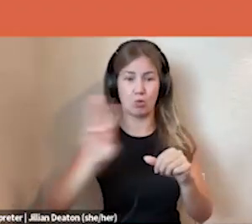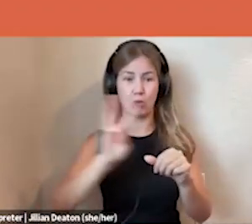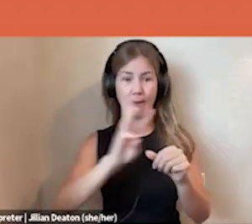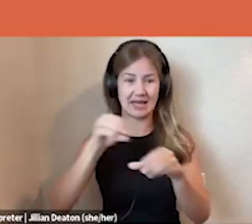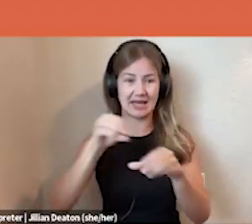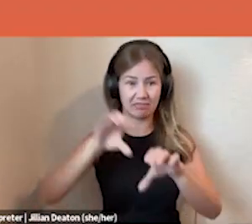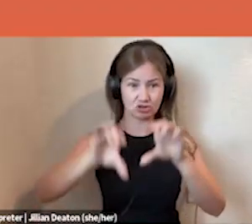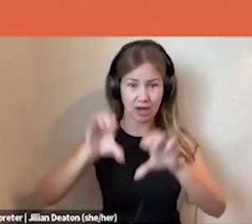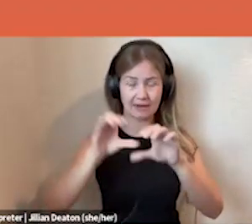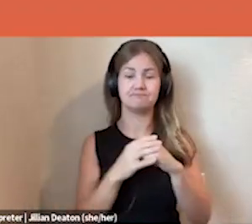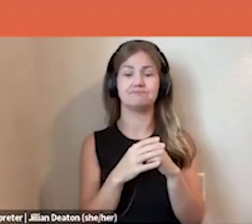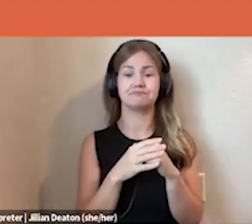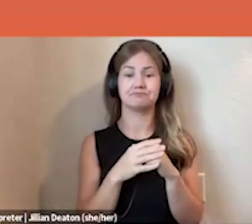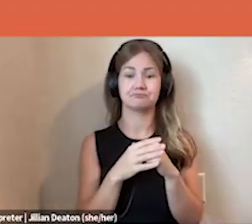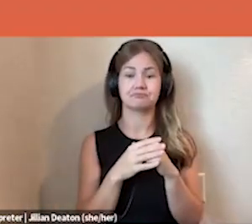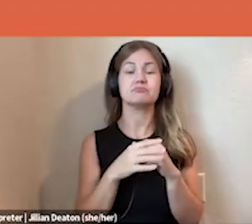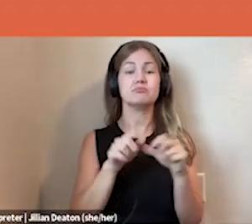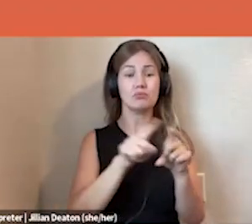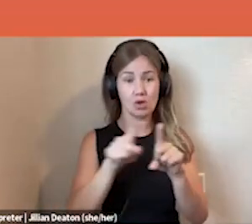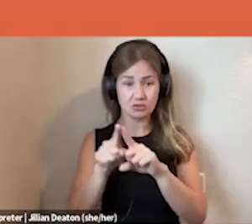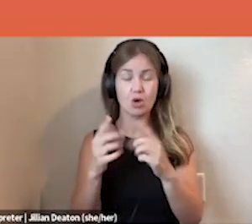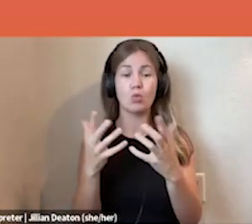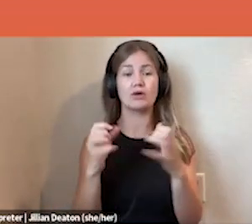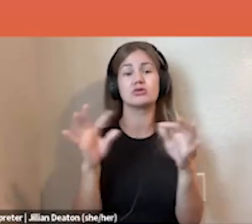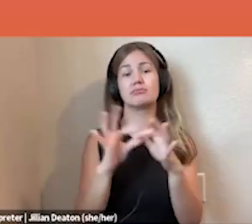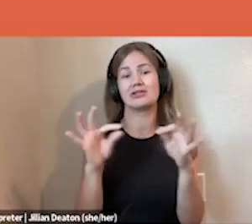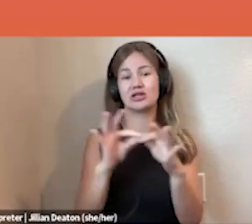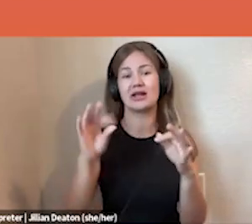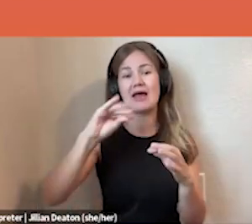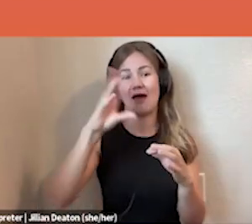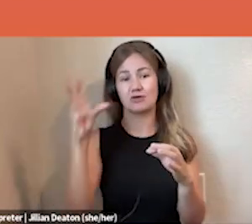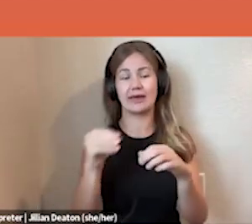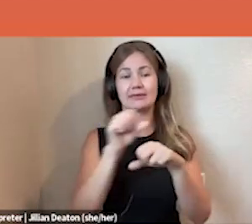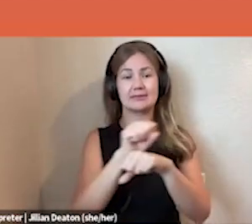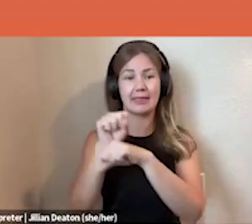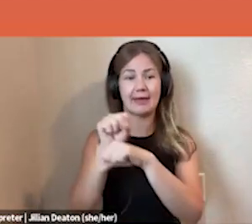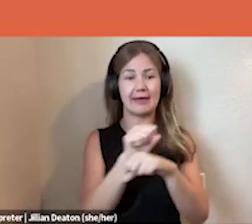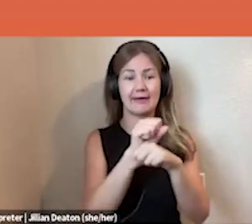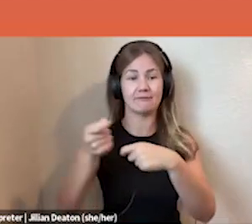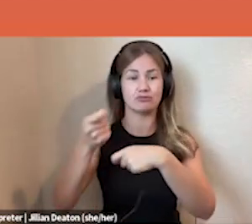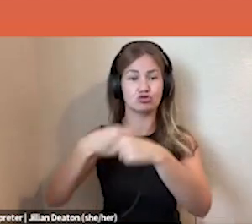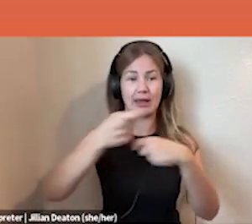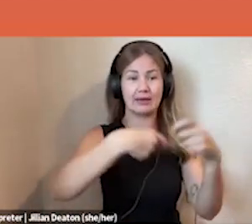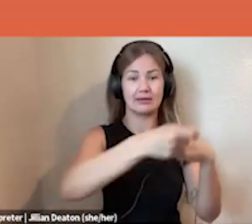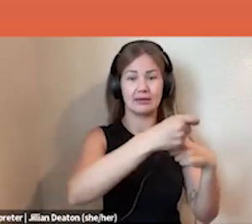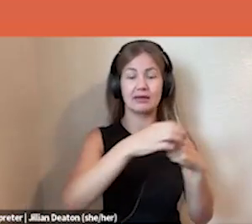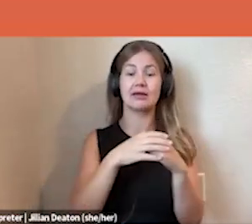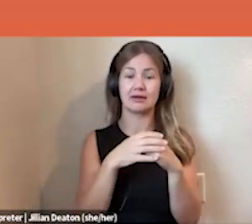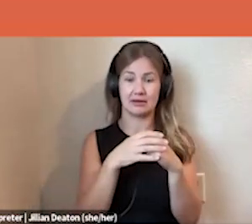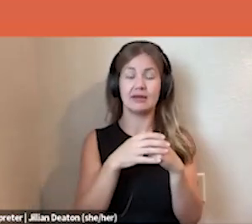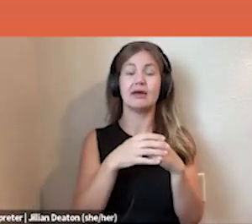With this acknowledgement, we also name the legacies of the African slave trade, the current violence against migrant and